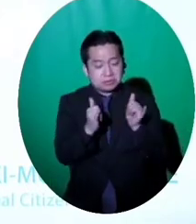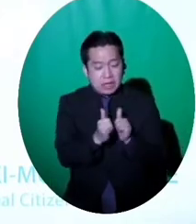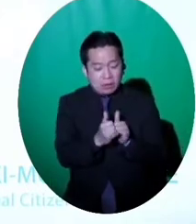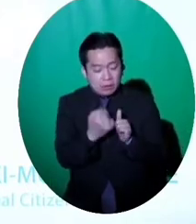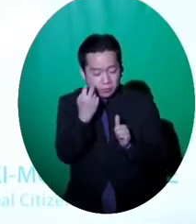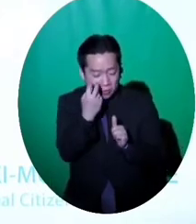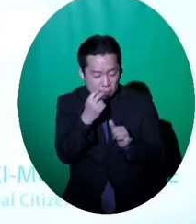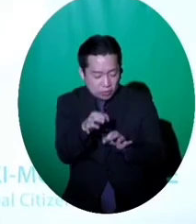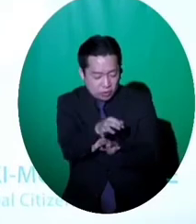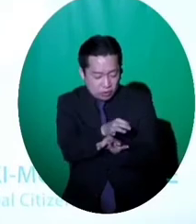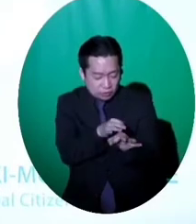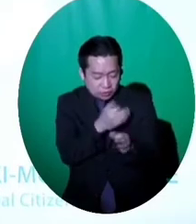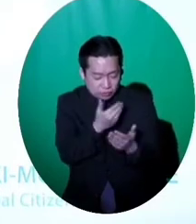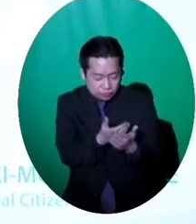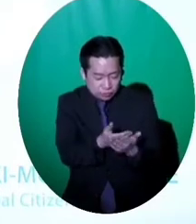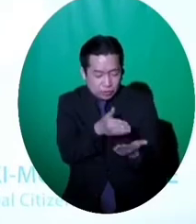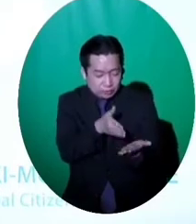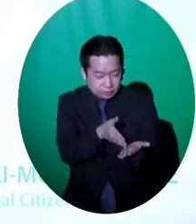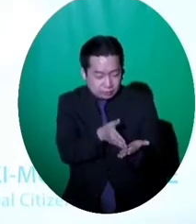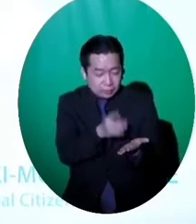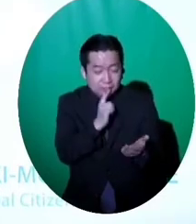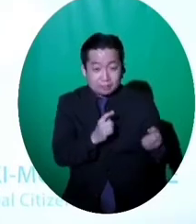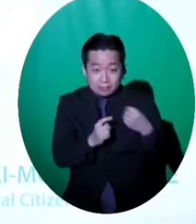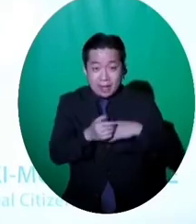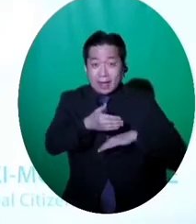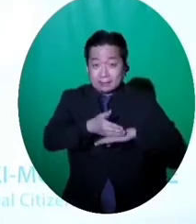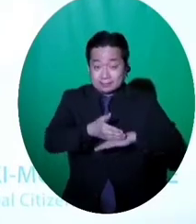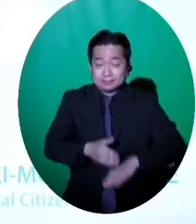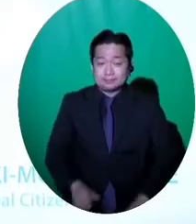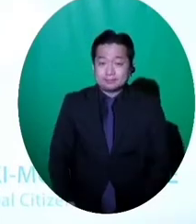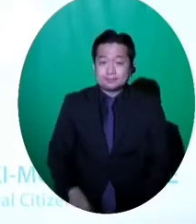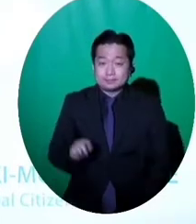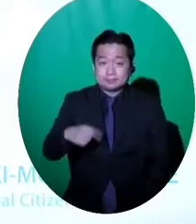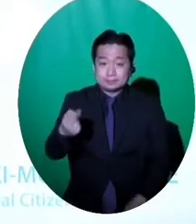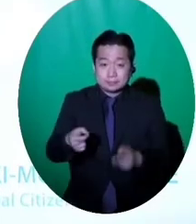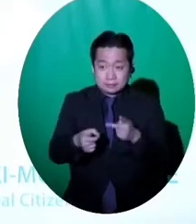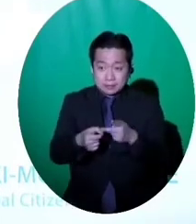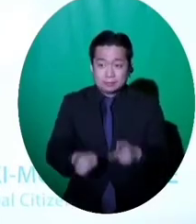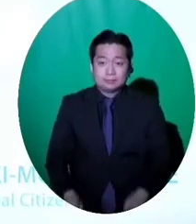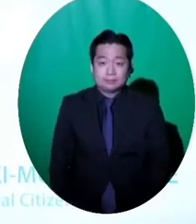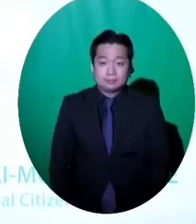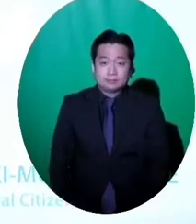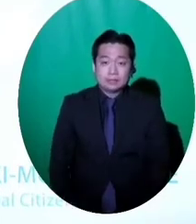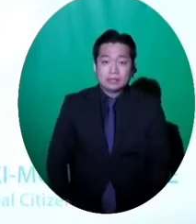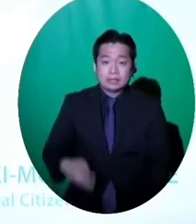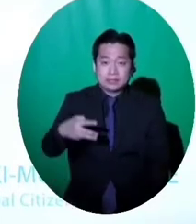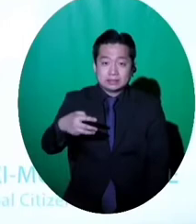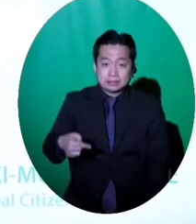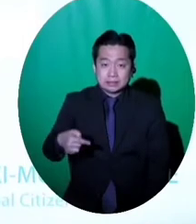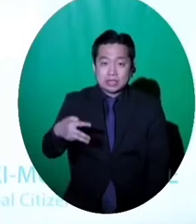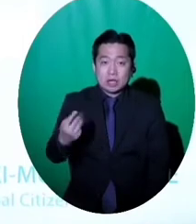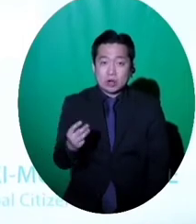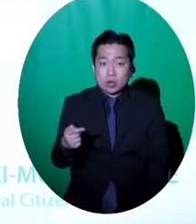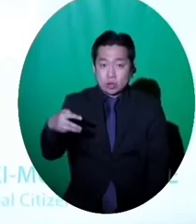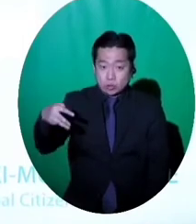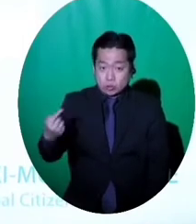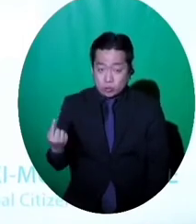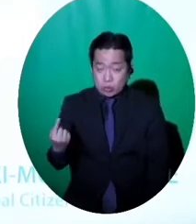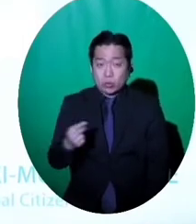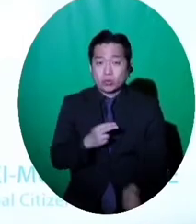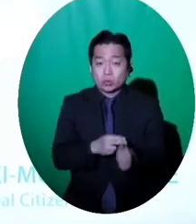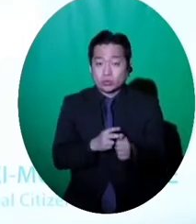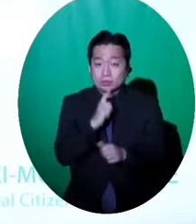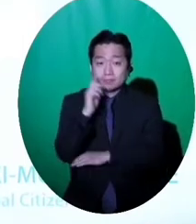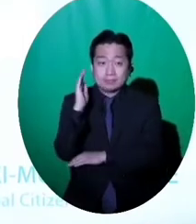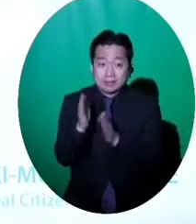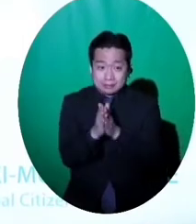the Professor Tronto. Please proceed your presentation. The topic of presentation is